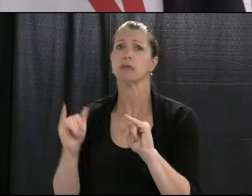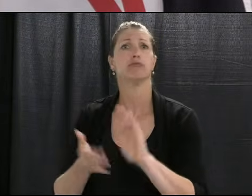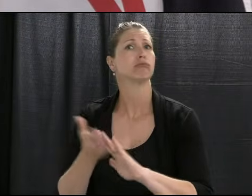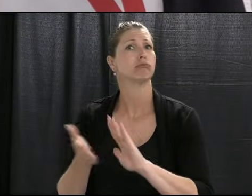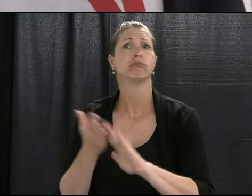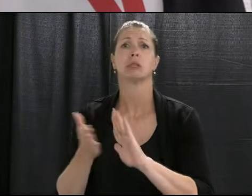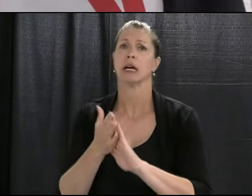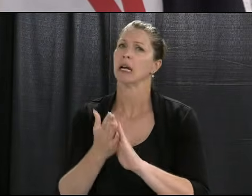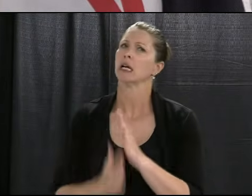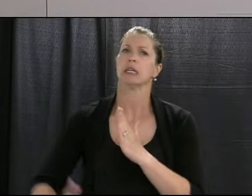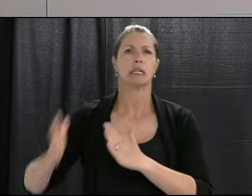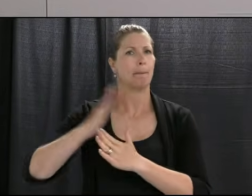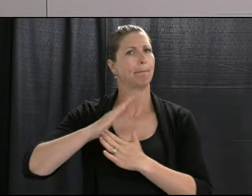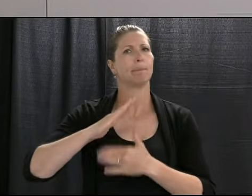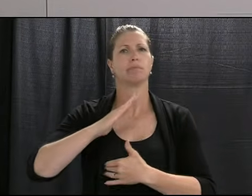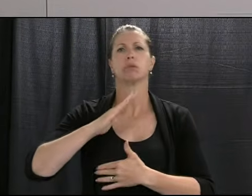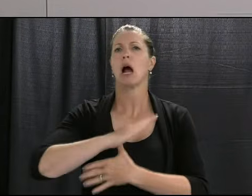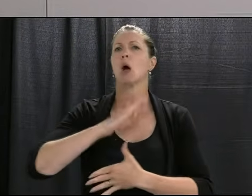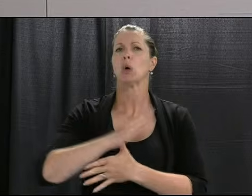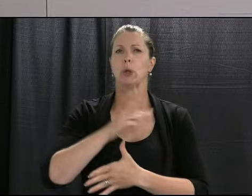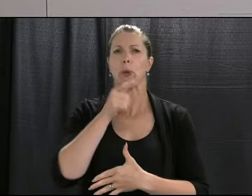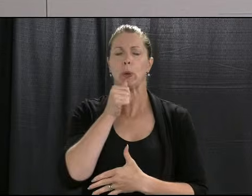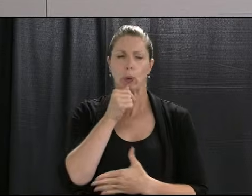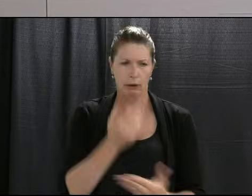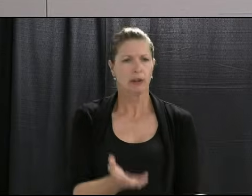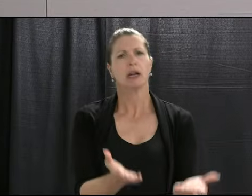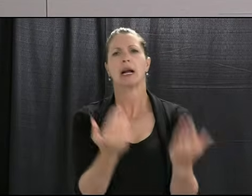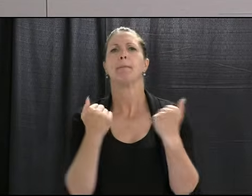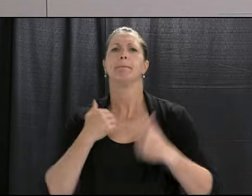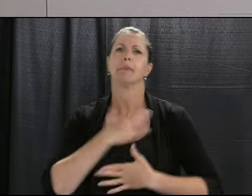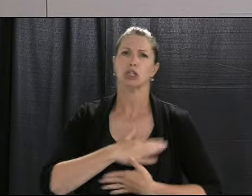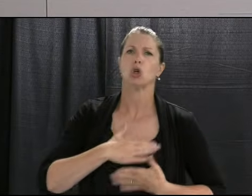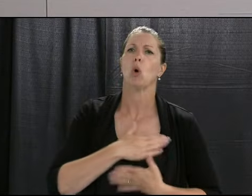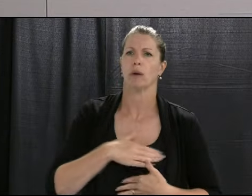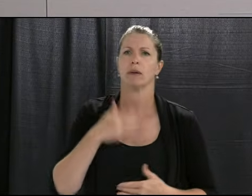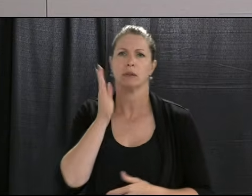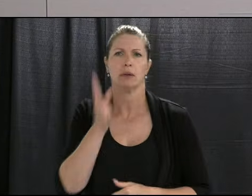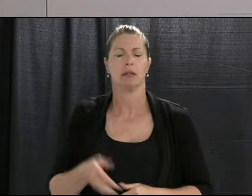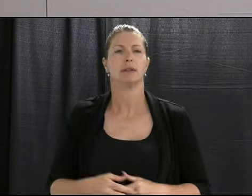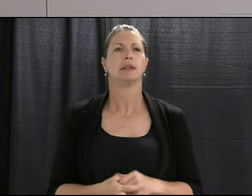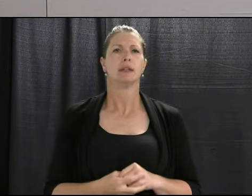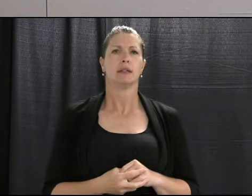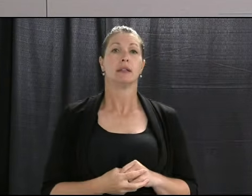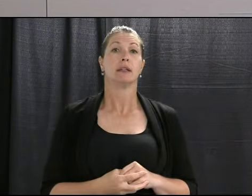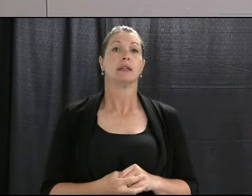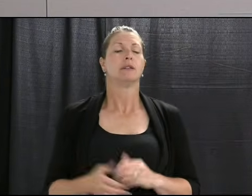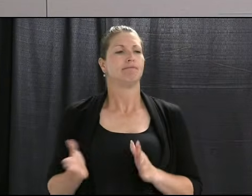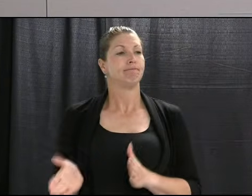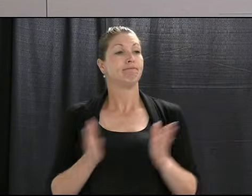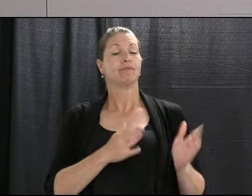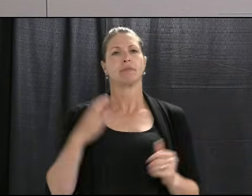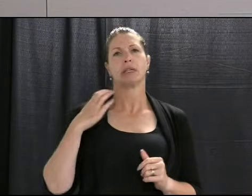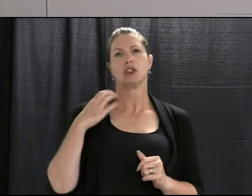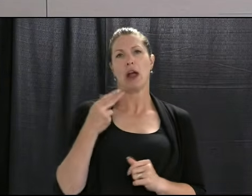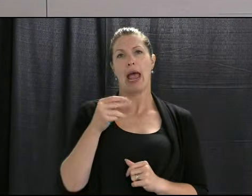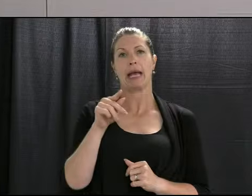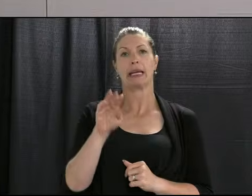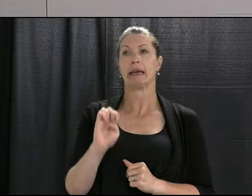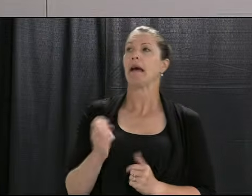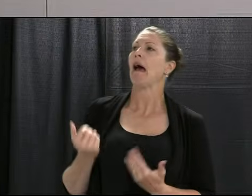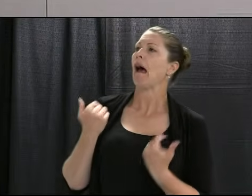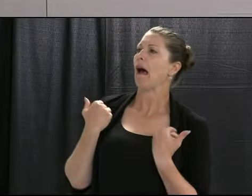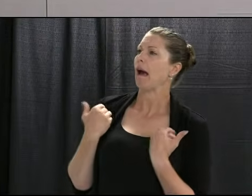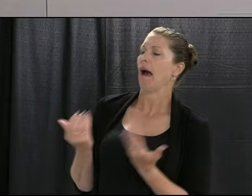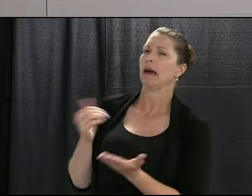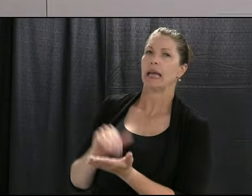ask Minister Haggie for any comments. Thank you very much, Premier. Again, I'd like to reiterate thanks to